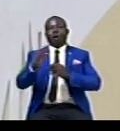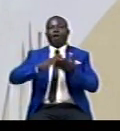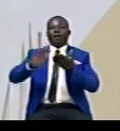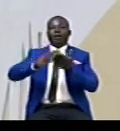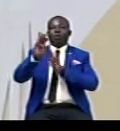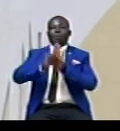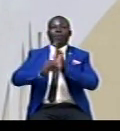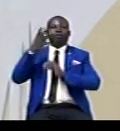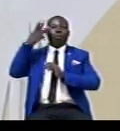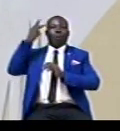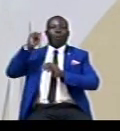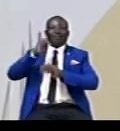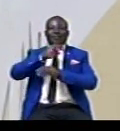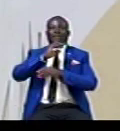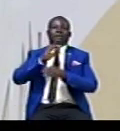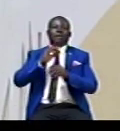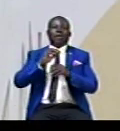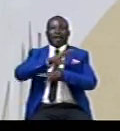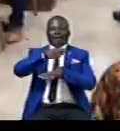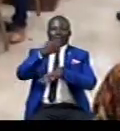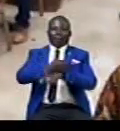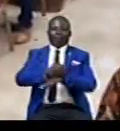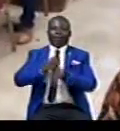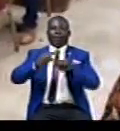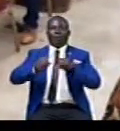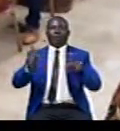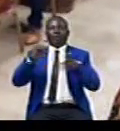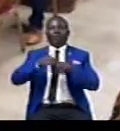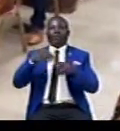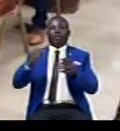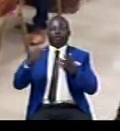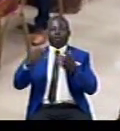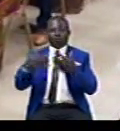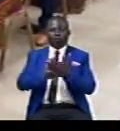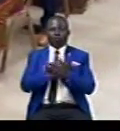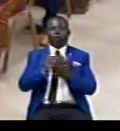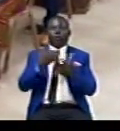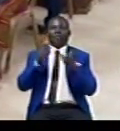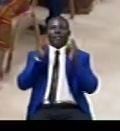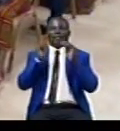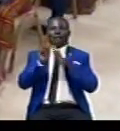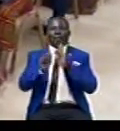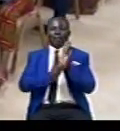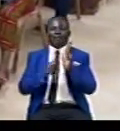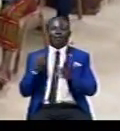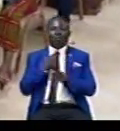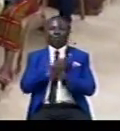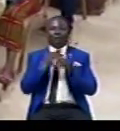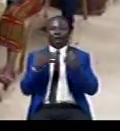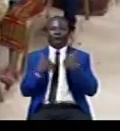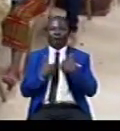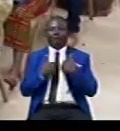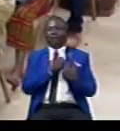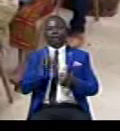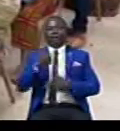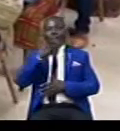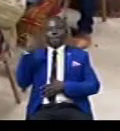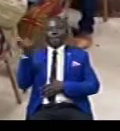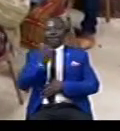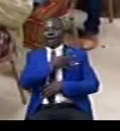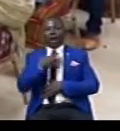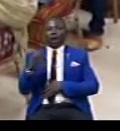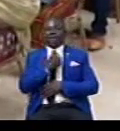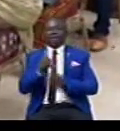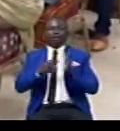was instituted but in the New Testament we have a better and a sure